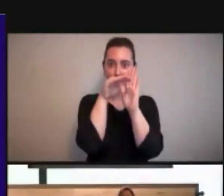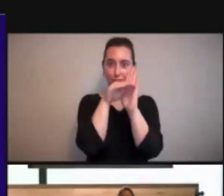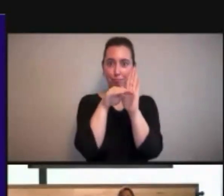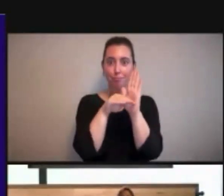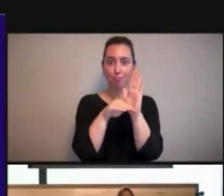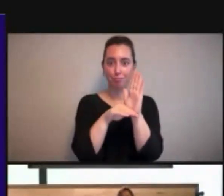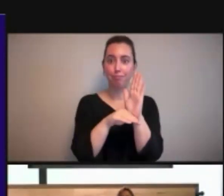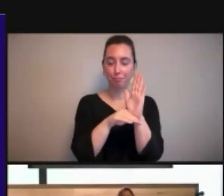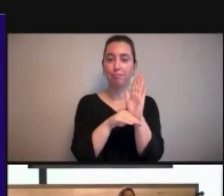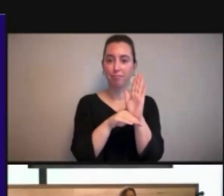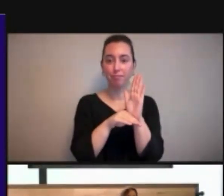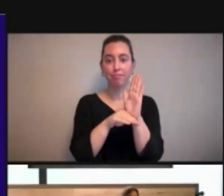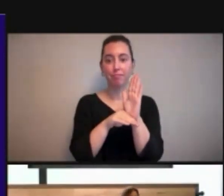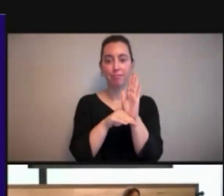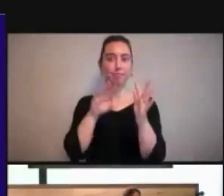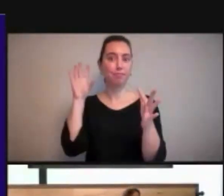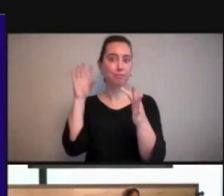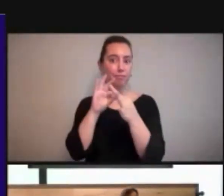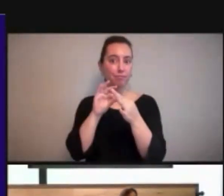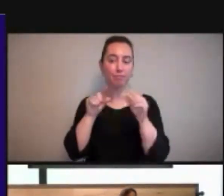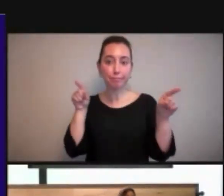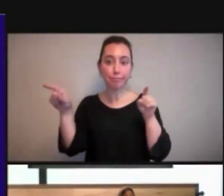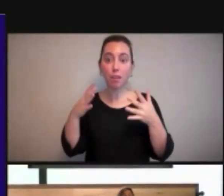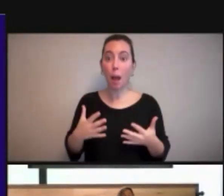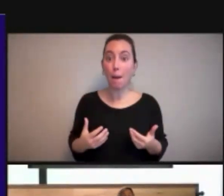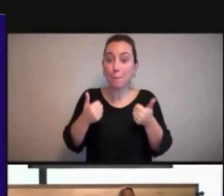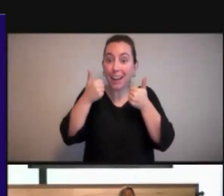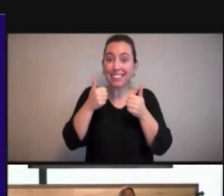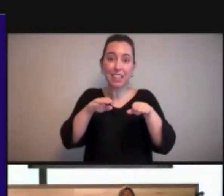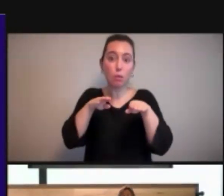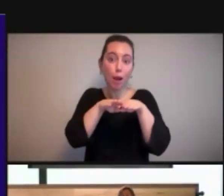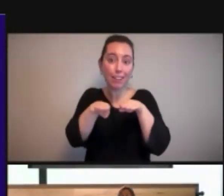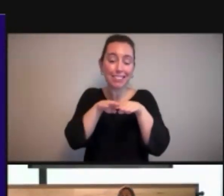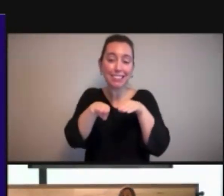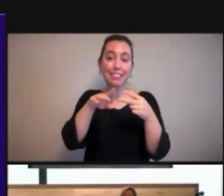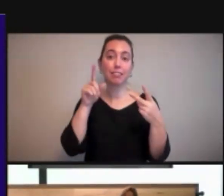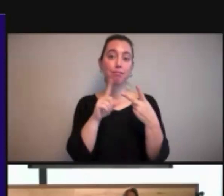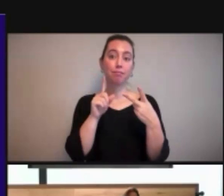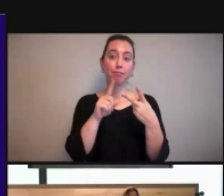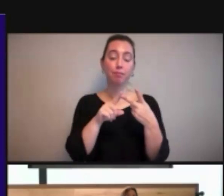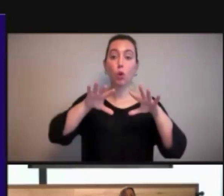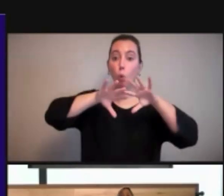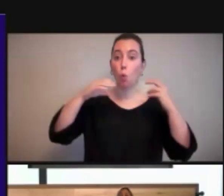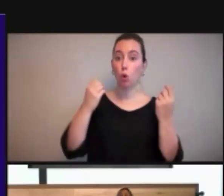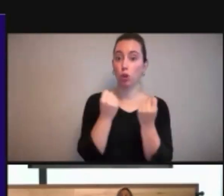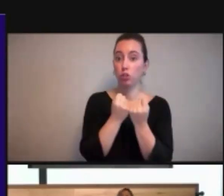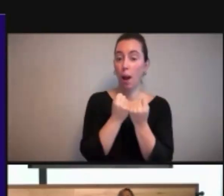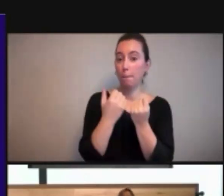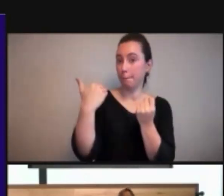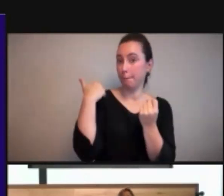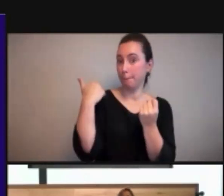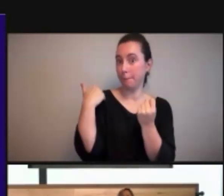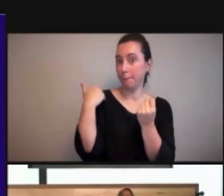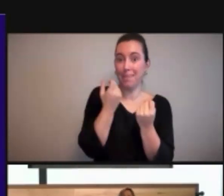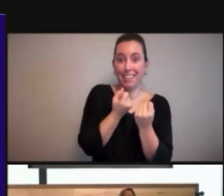we talk about the best practices in public sector. We talk about the results of the workshop we carried out